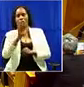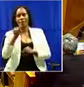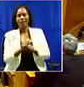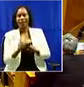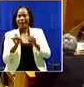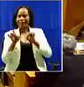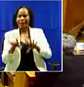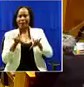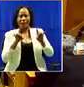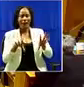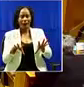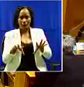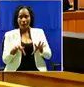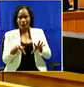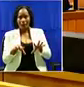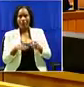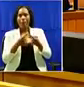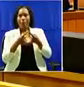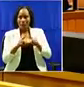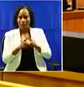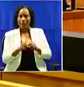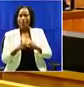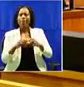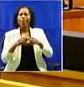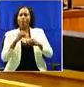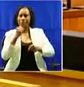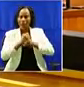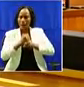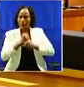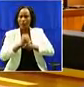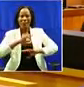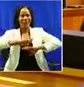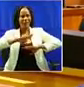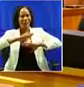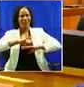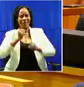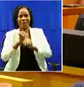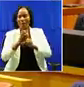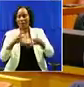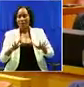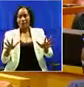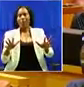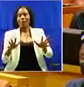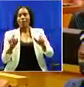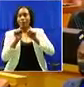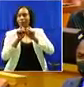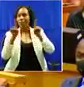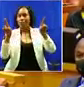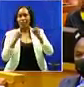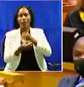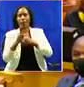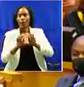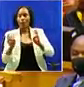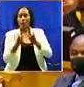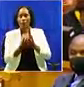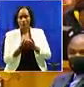great sacrifices, sharing in their hardship with people all over the world. But as South Africans,